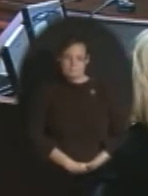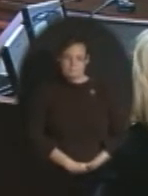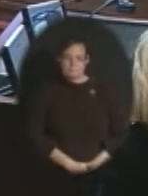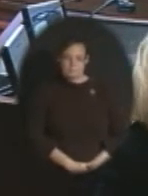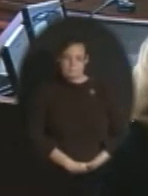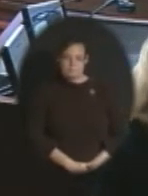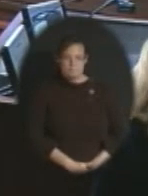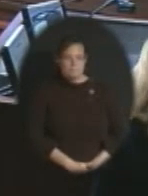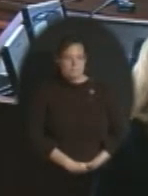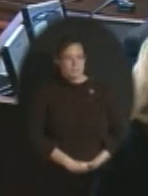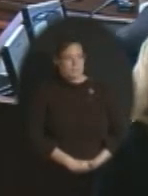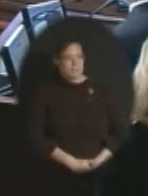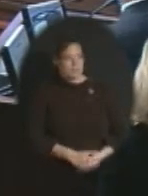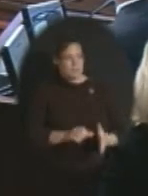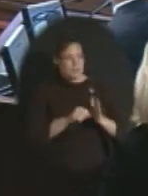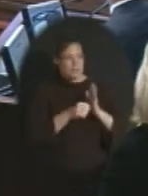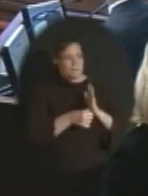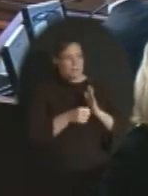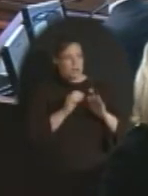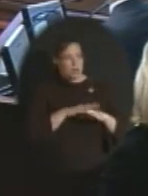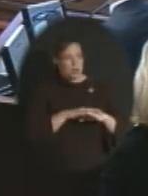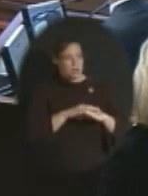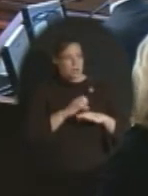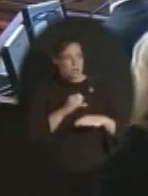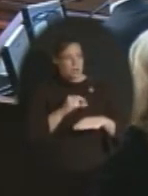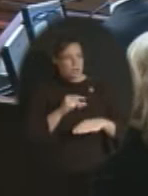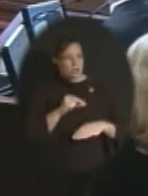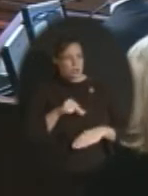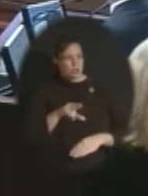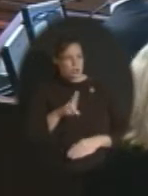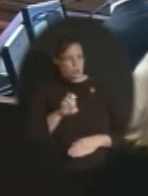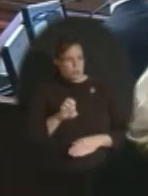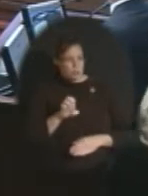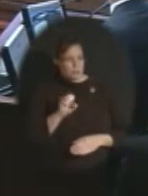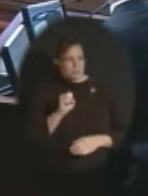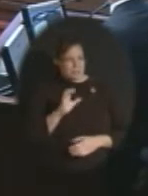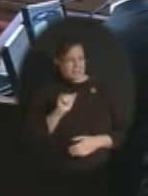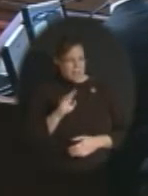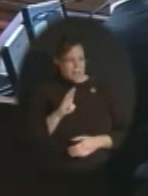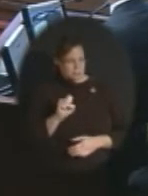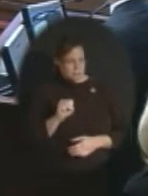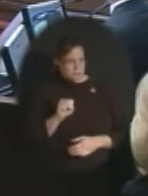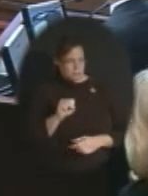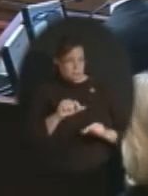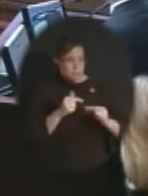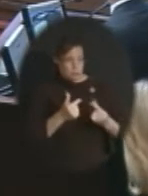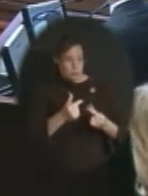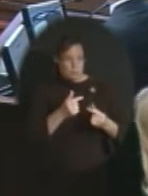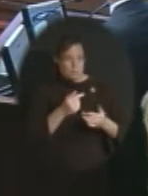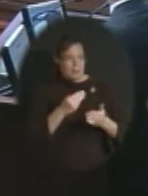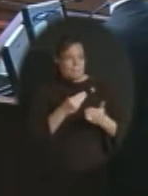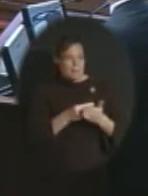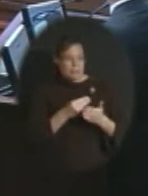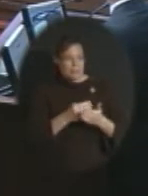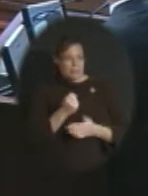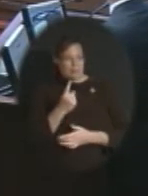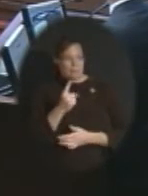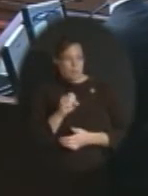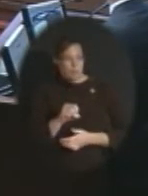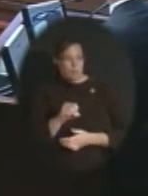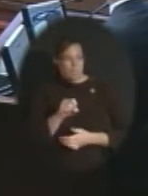John, just to put the emphasis on the Q scabs, you were saying that we're budgeting $11.5 million as the cost of the